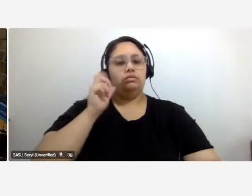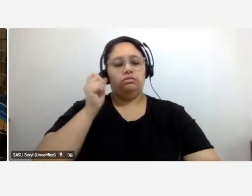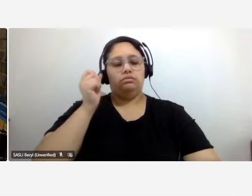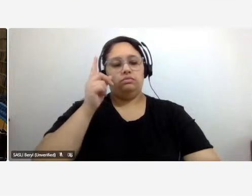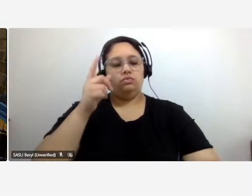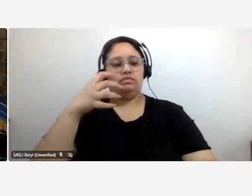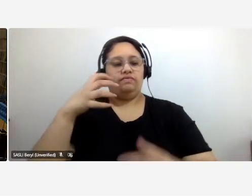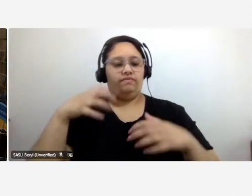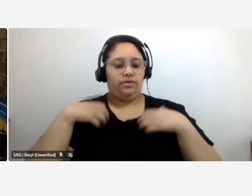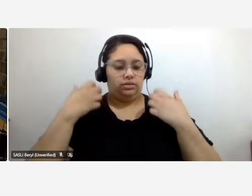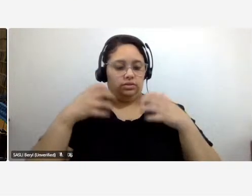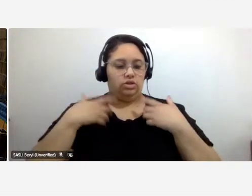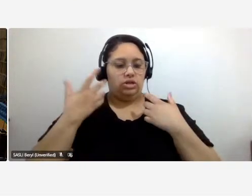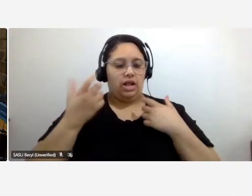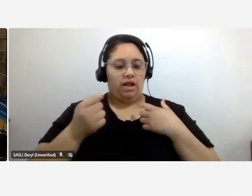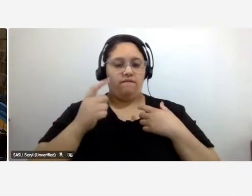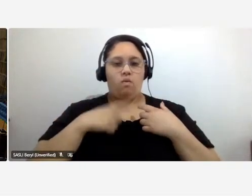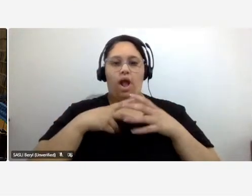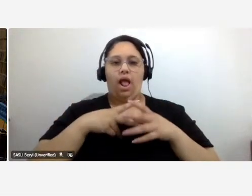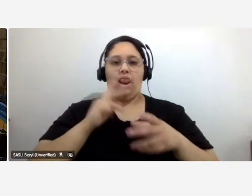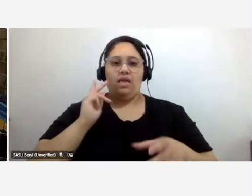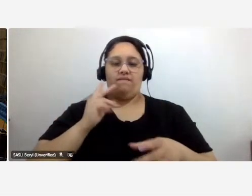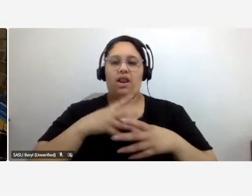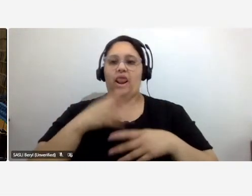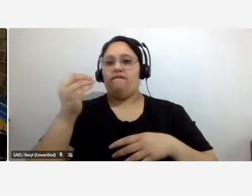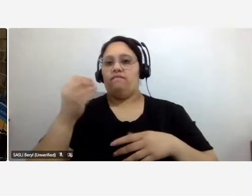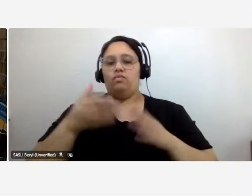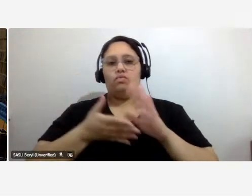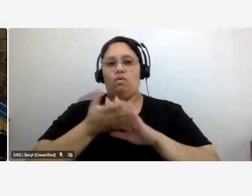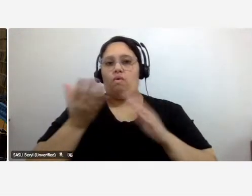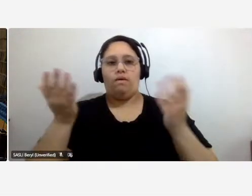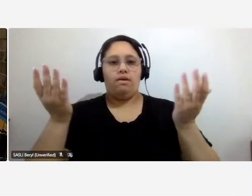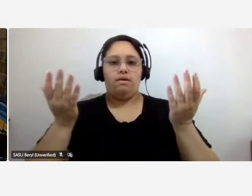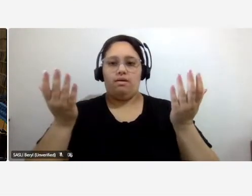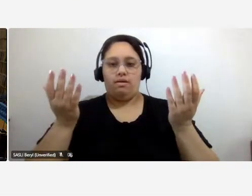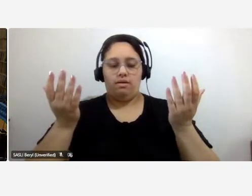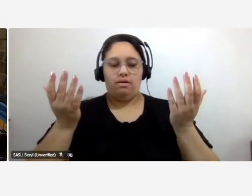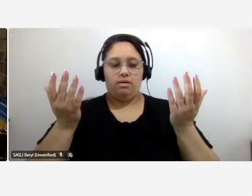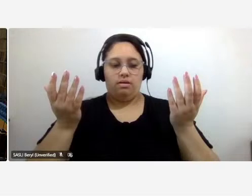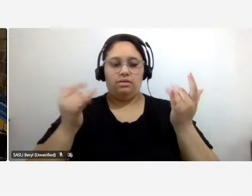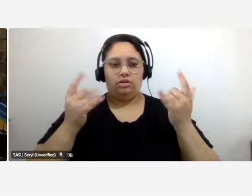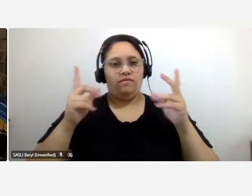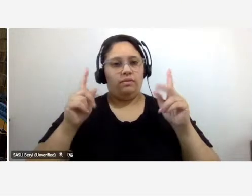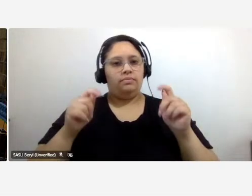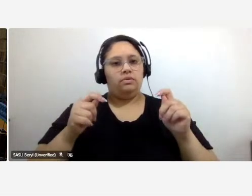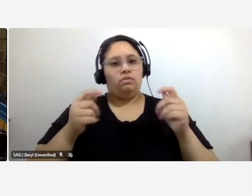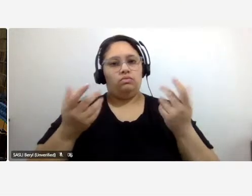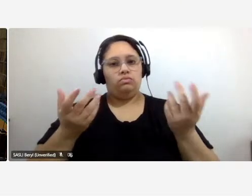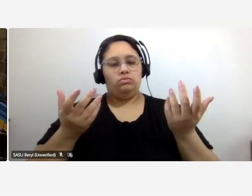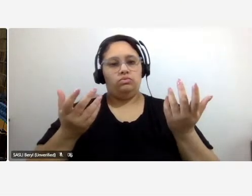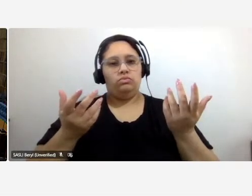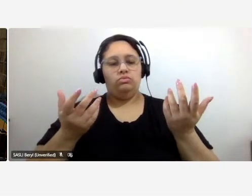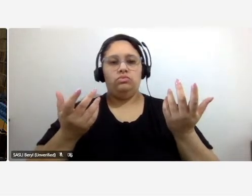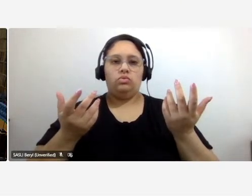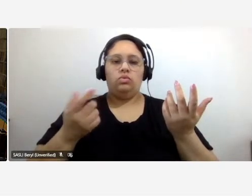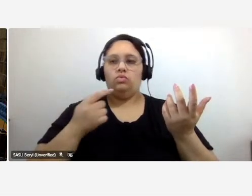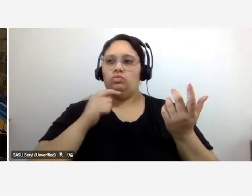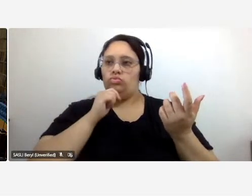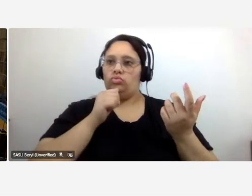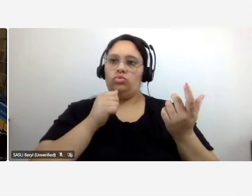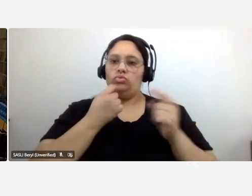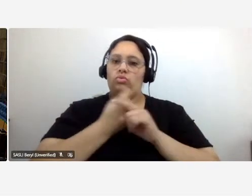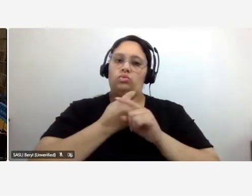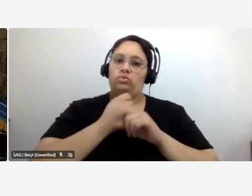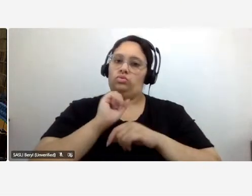respect to why they're living, and they're living to where, right? To the city of Cape Town, and it's not only